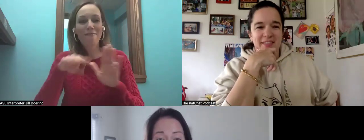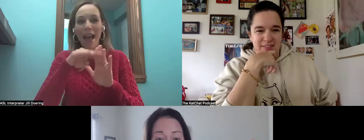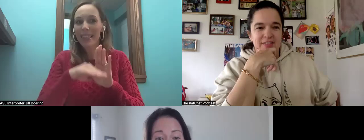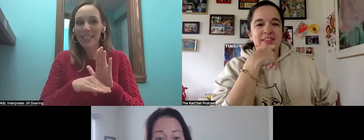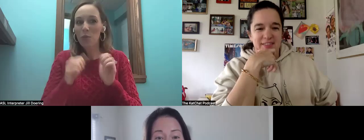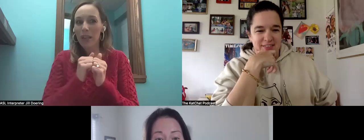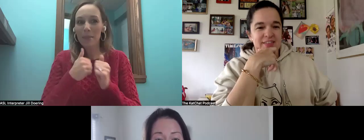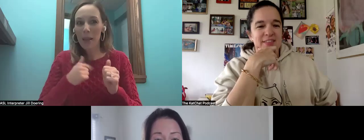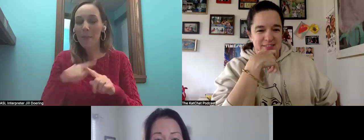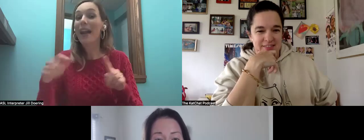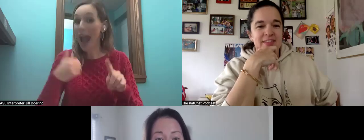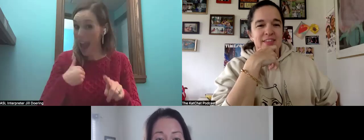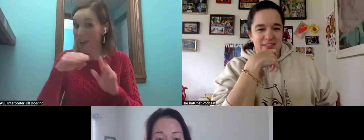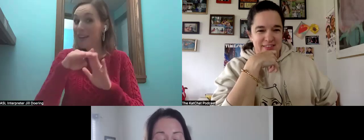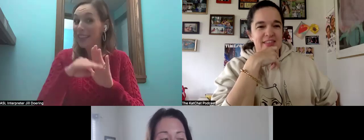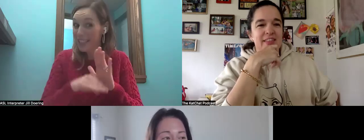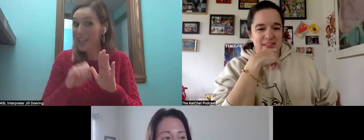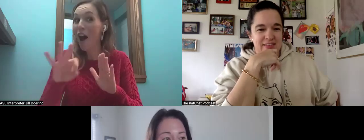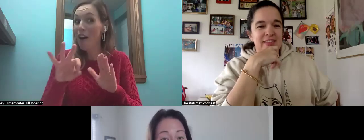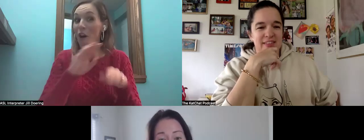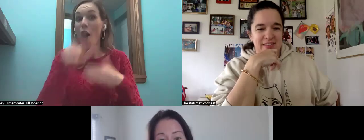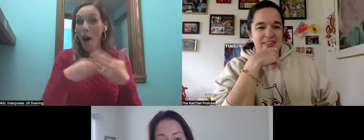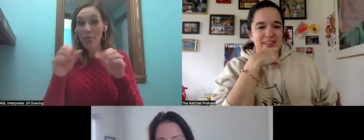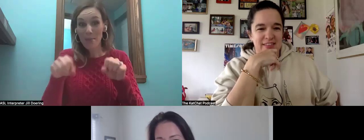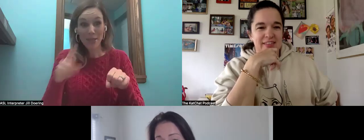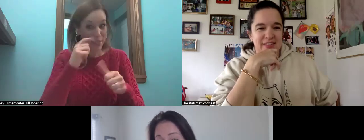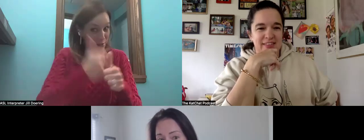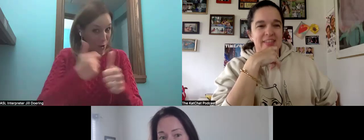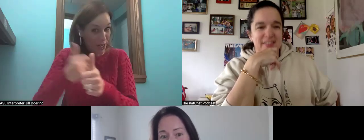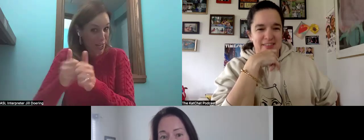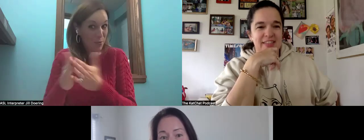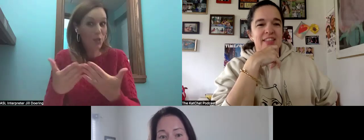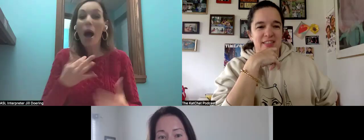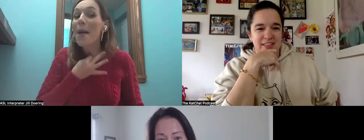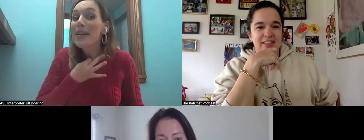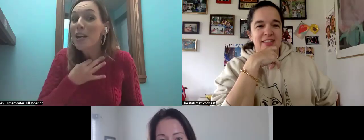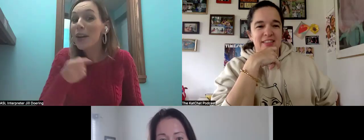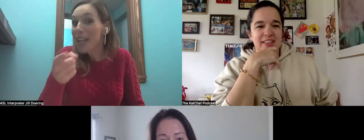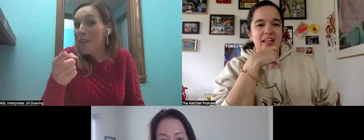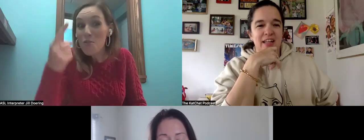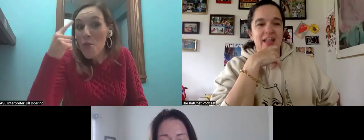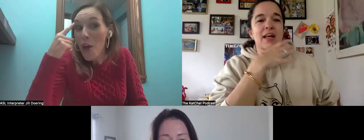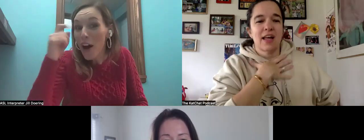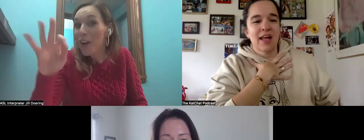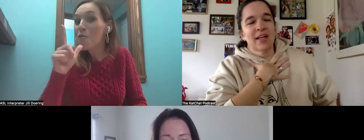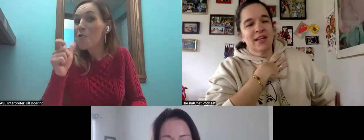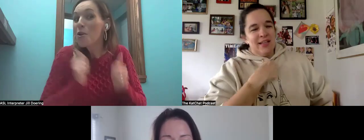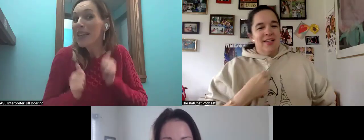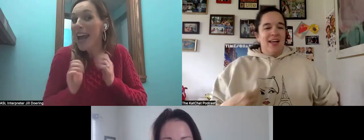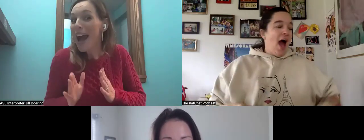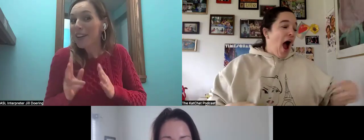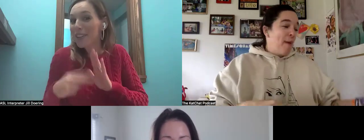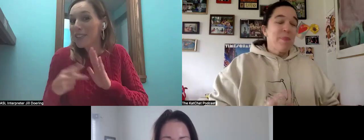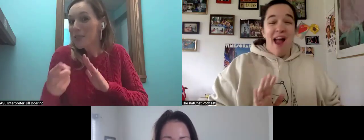of all the possibilities for each book. So I'm curious, is there any that you thought of as you're reading